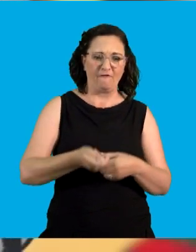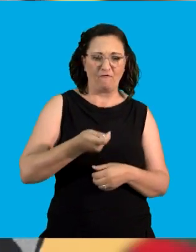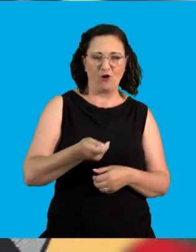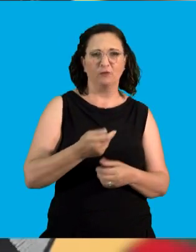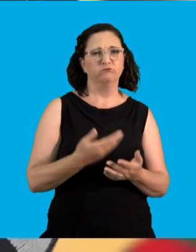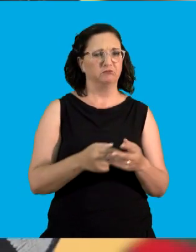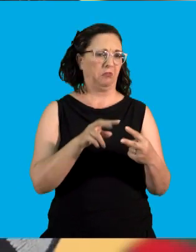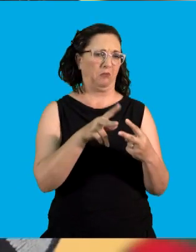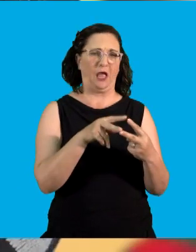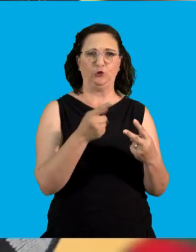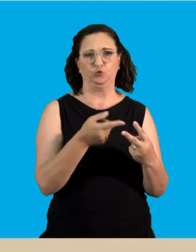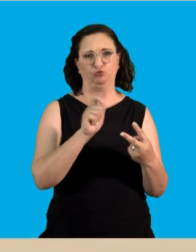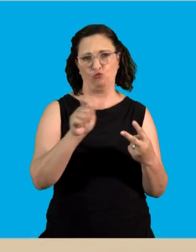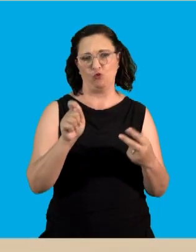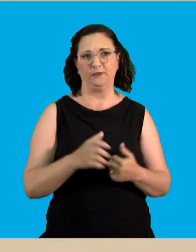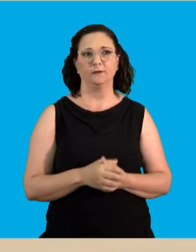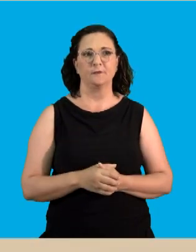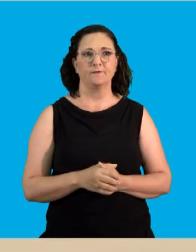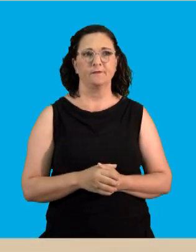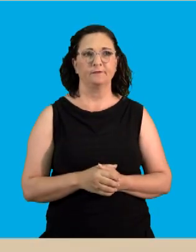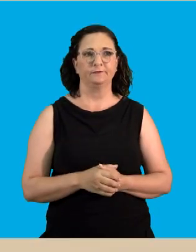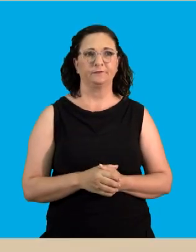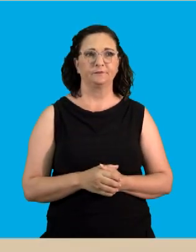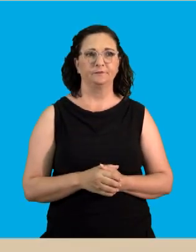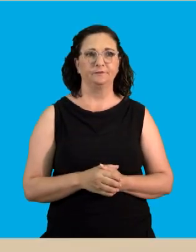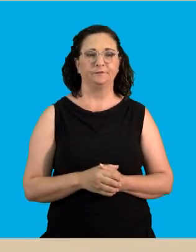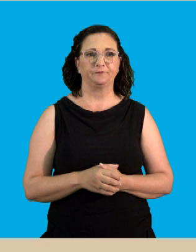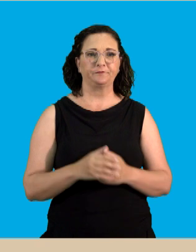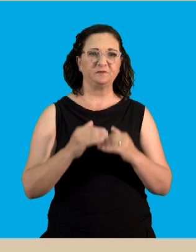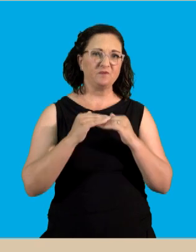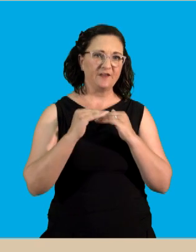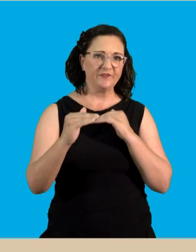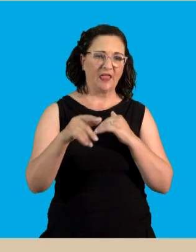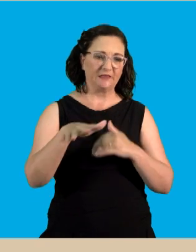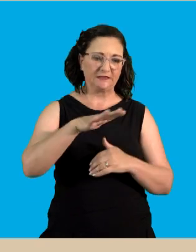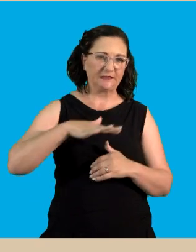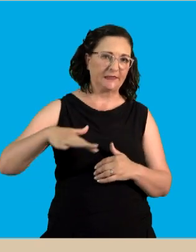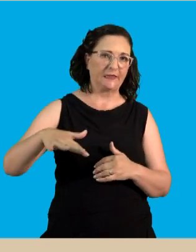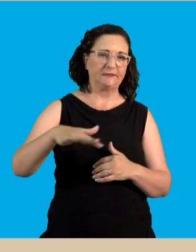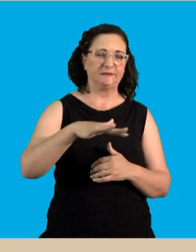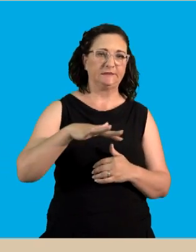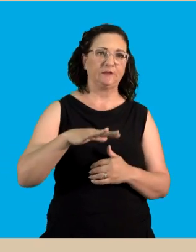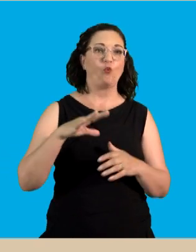can write any of those two. So we say that the shape is a flat disk,